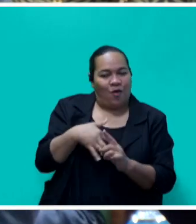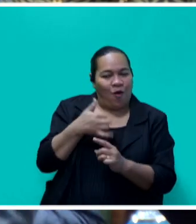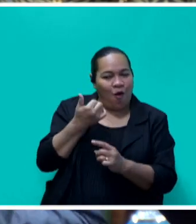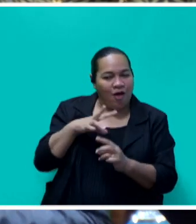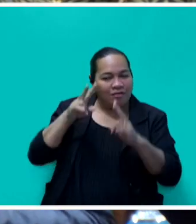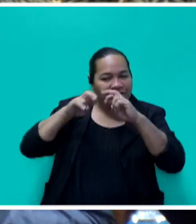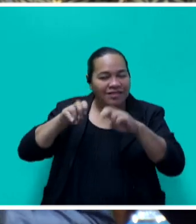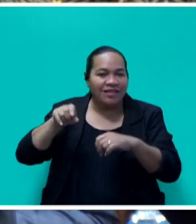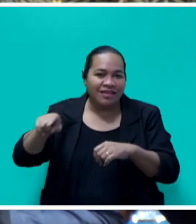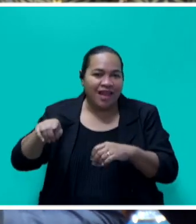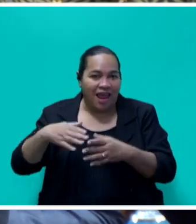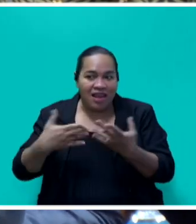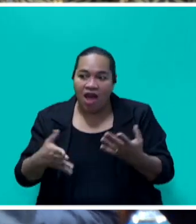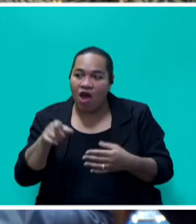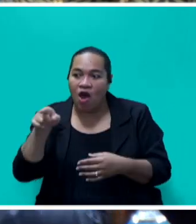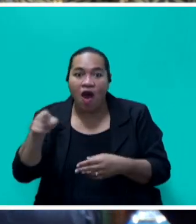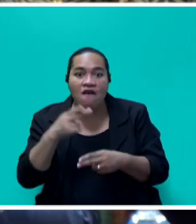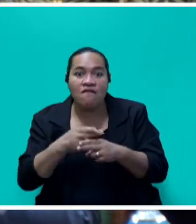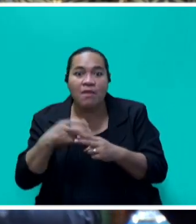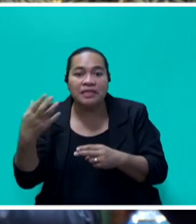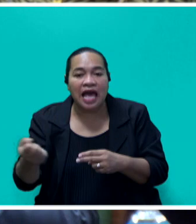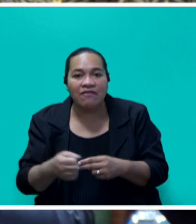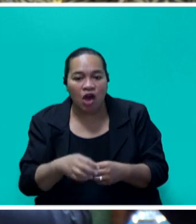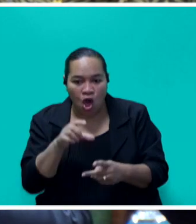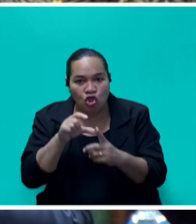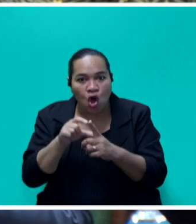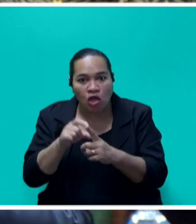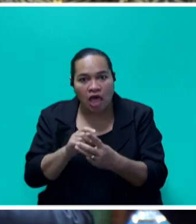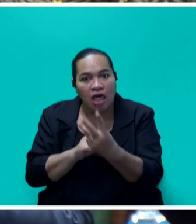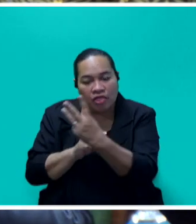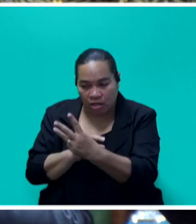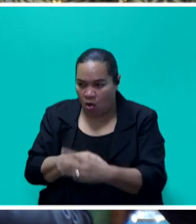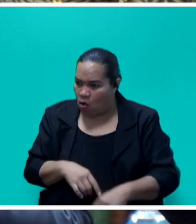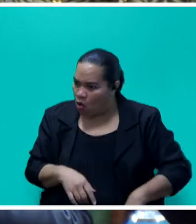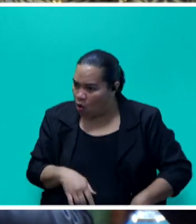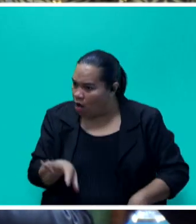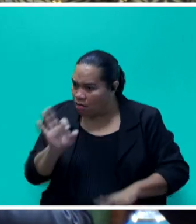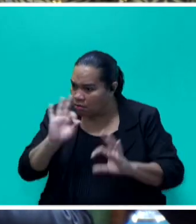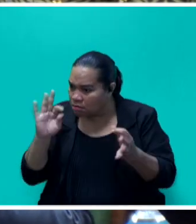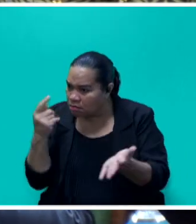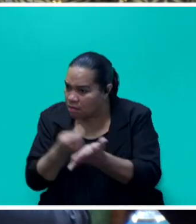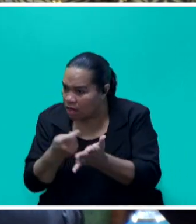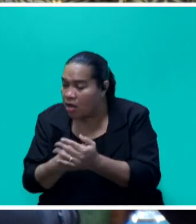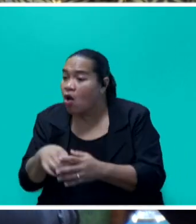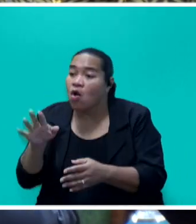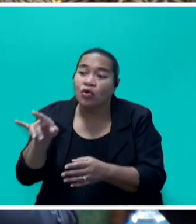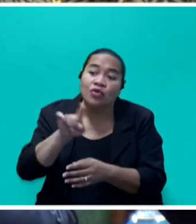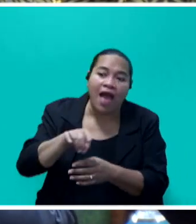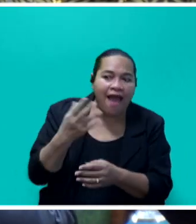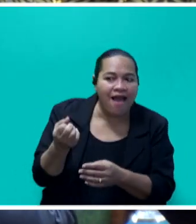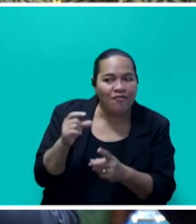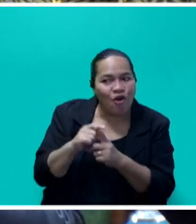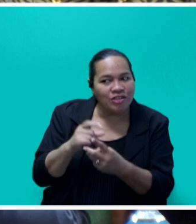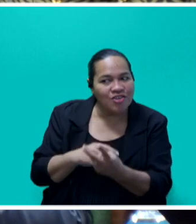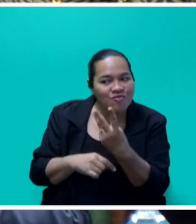farmer has $3. Okay, you don't have the money, you can't pay. Why don't you give me $3? Your $3, I'll provide